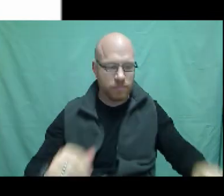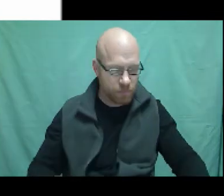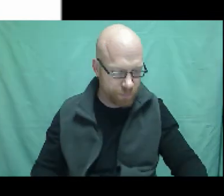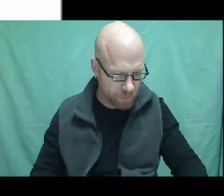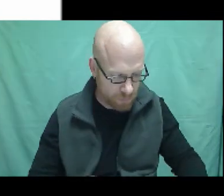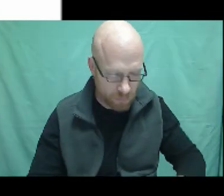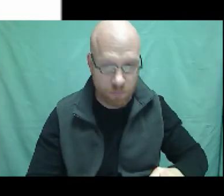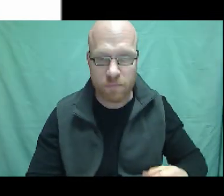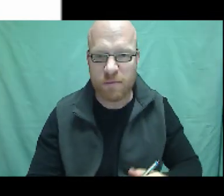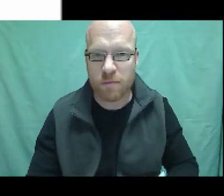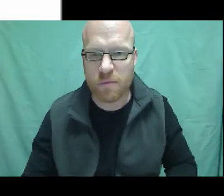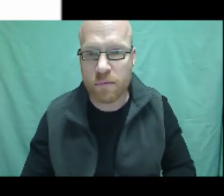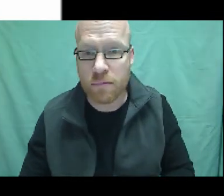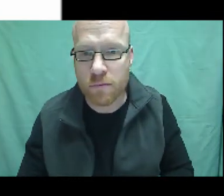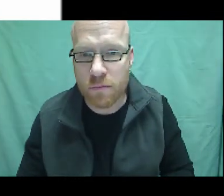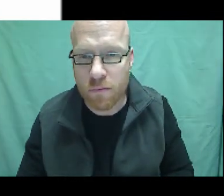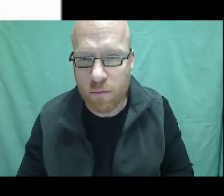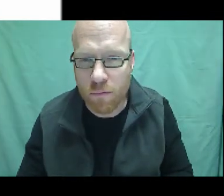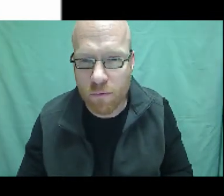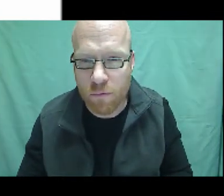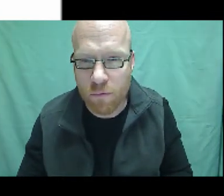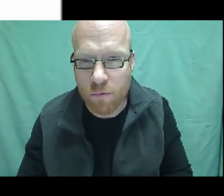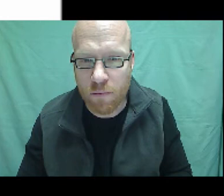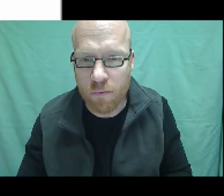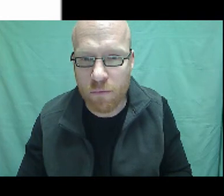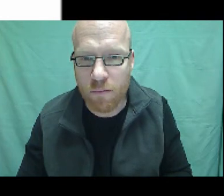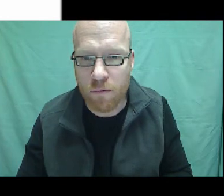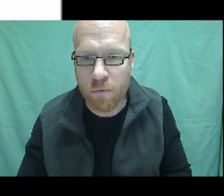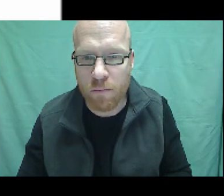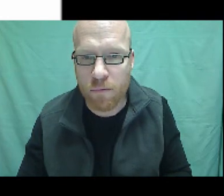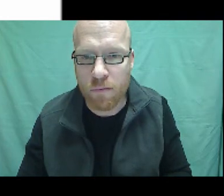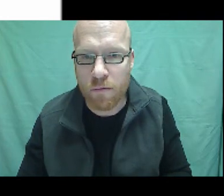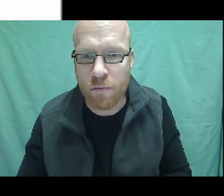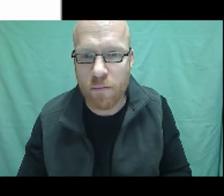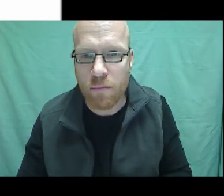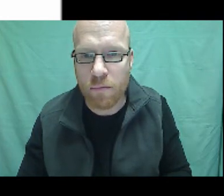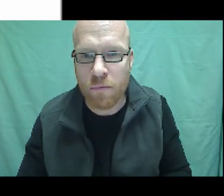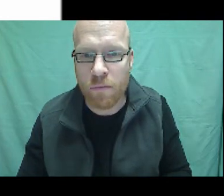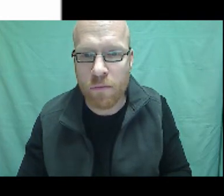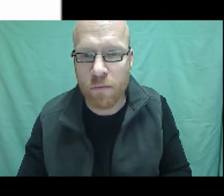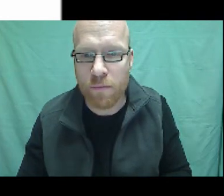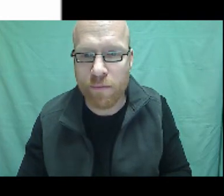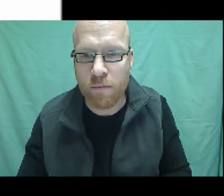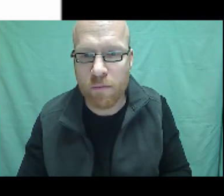with the exponent to the numerator and it becomes positive.